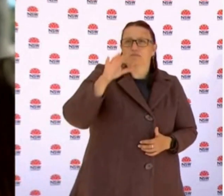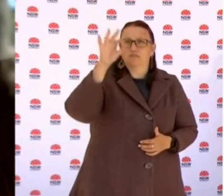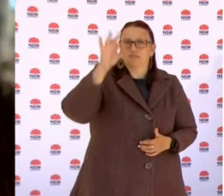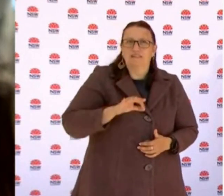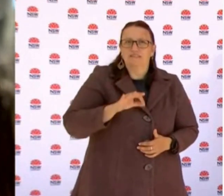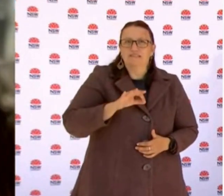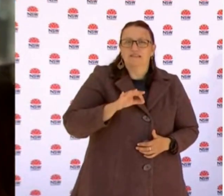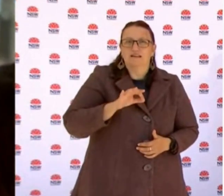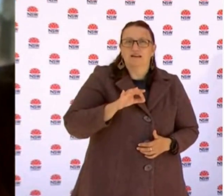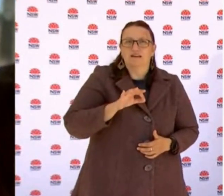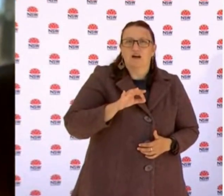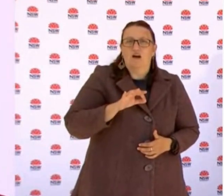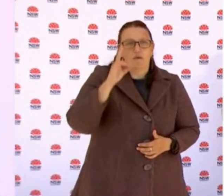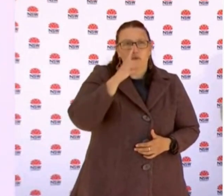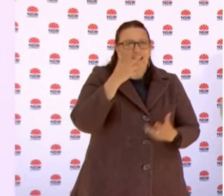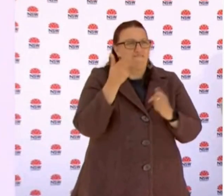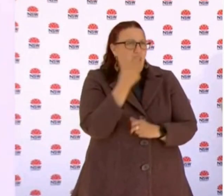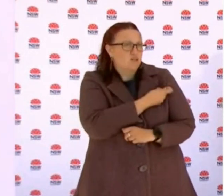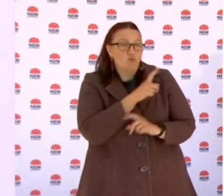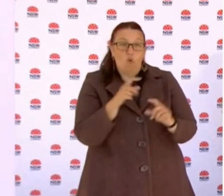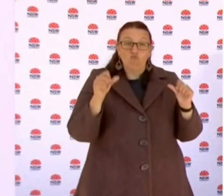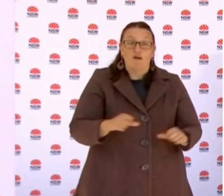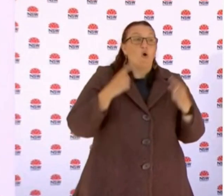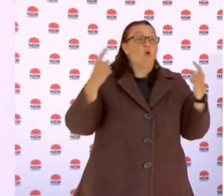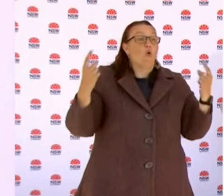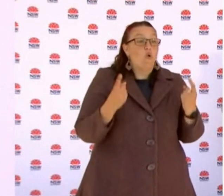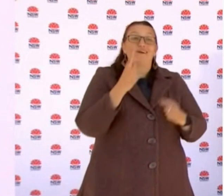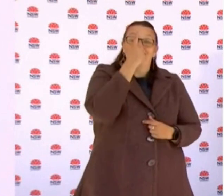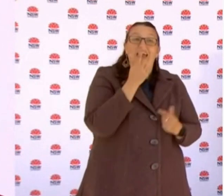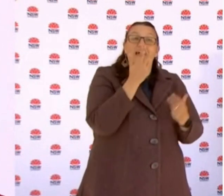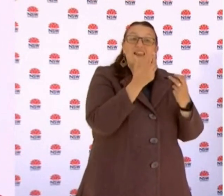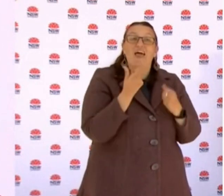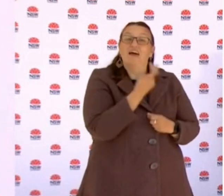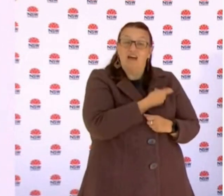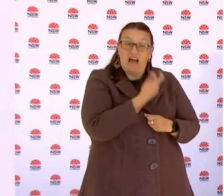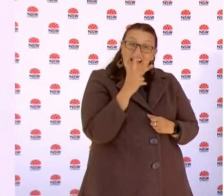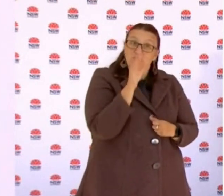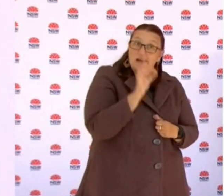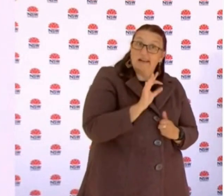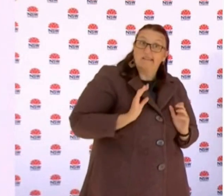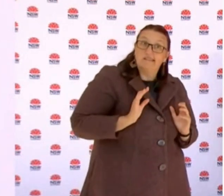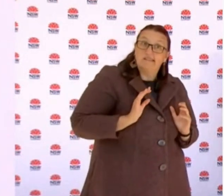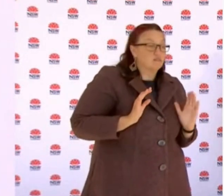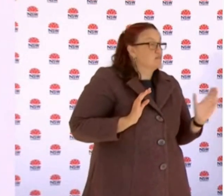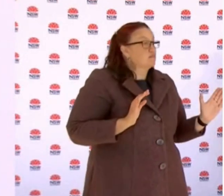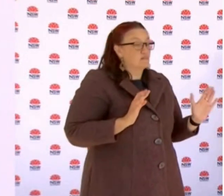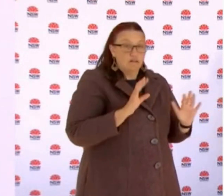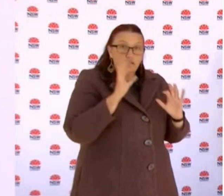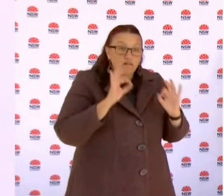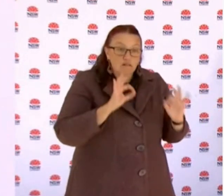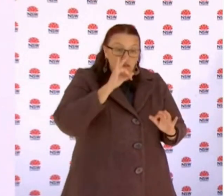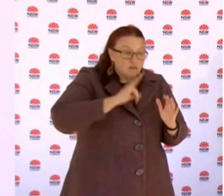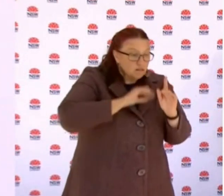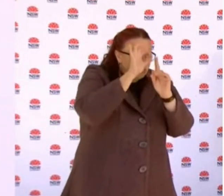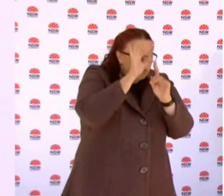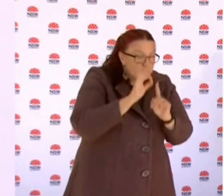population is eligible for vaccination? Oh, look, I'm okay with whatever the experts decide. But what I think the people of New South Wales and Australia